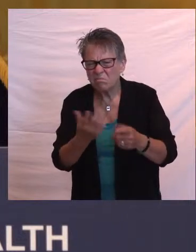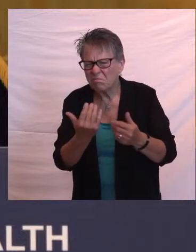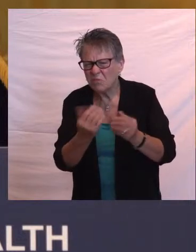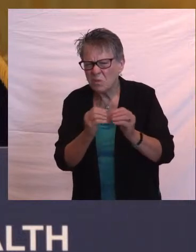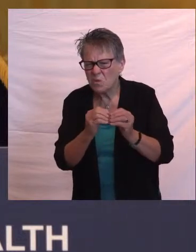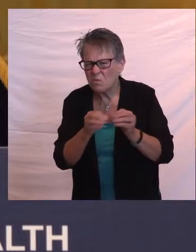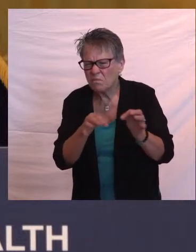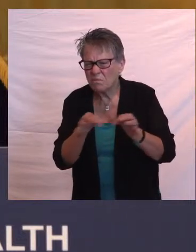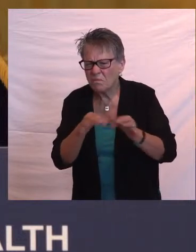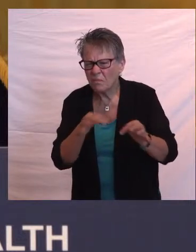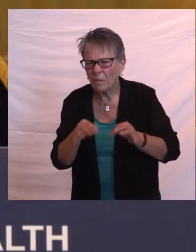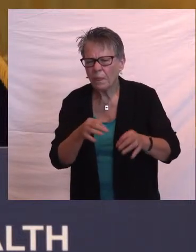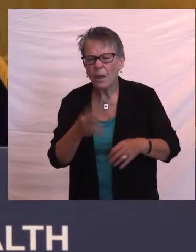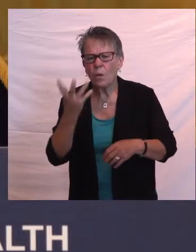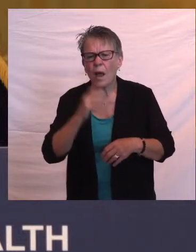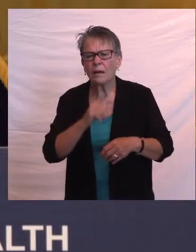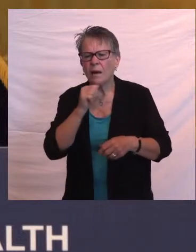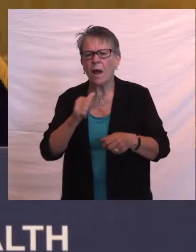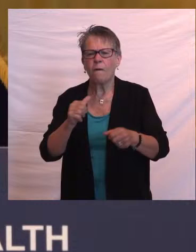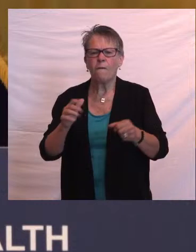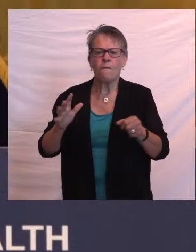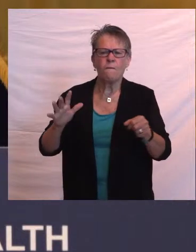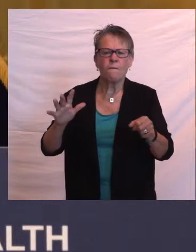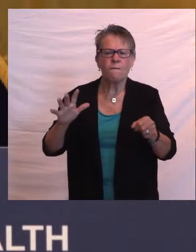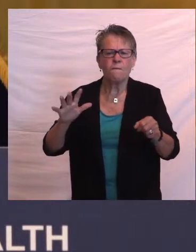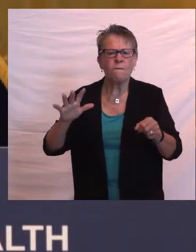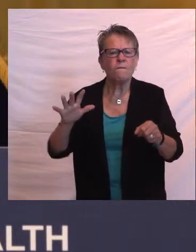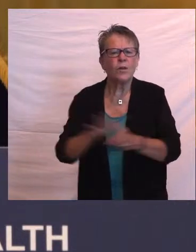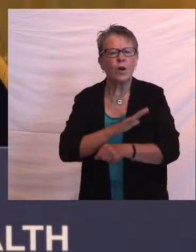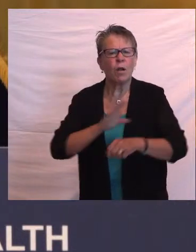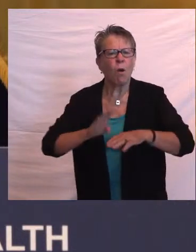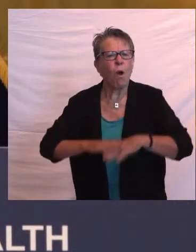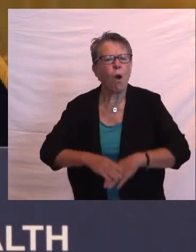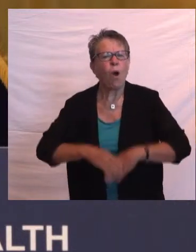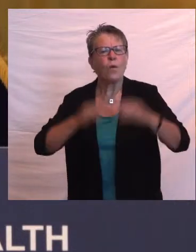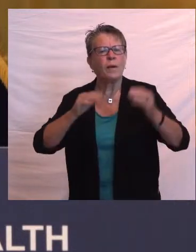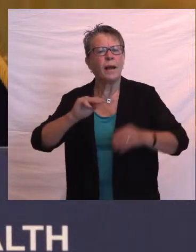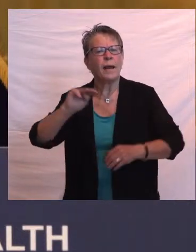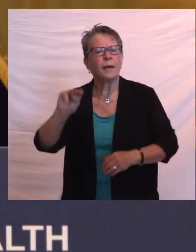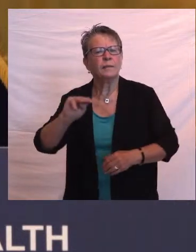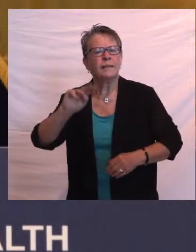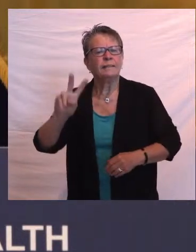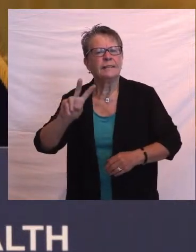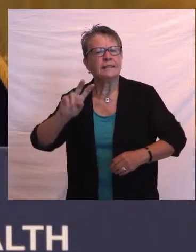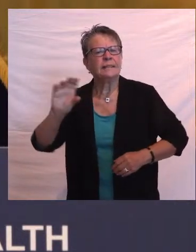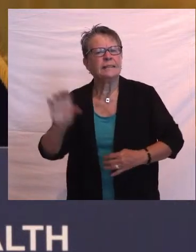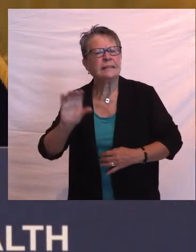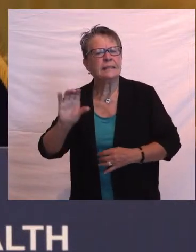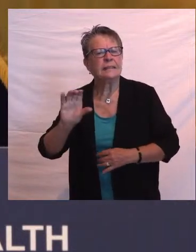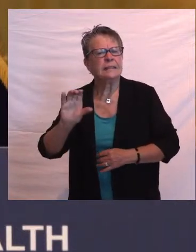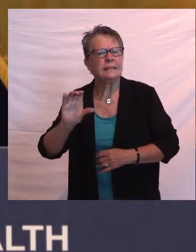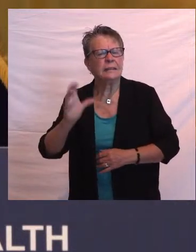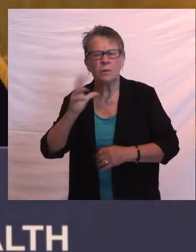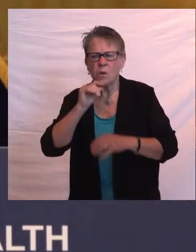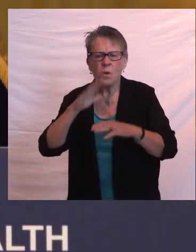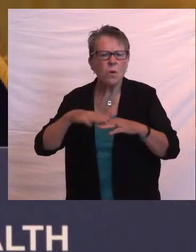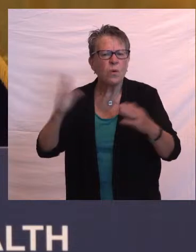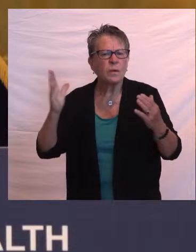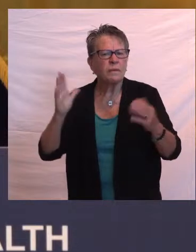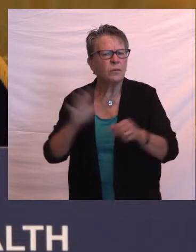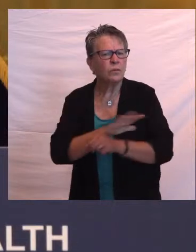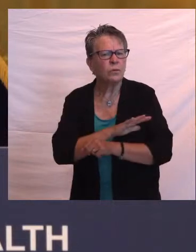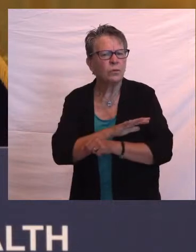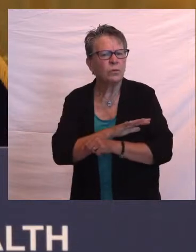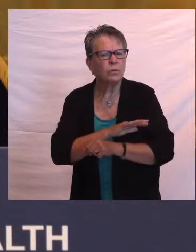all transactions, as some people have called for it to do? And then second, you have expressed support in the past, both for